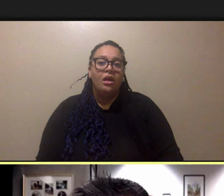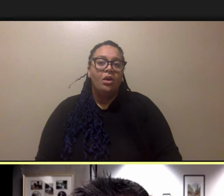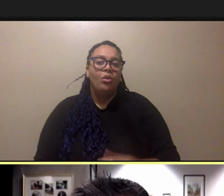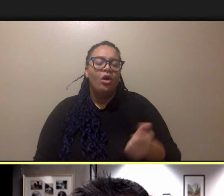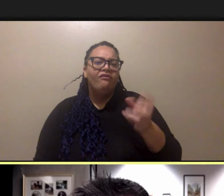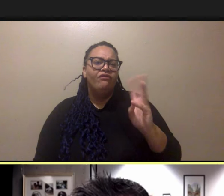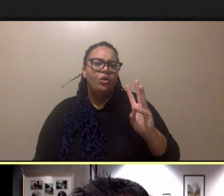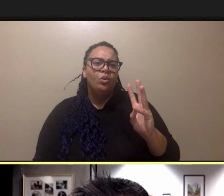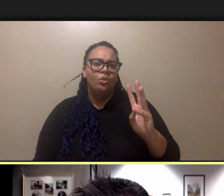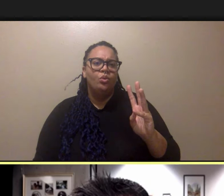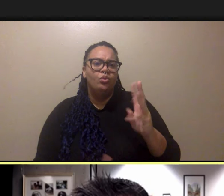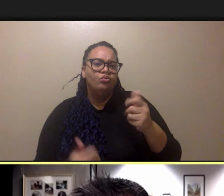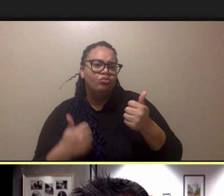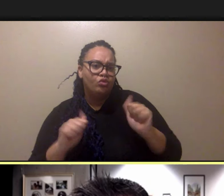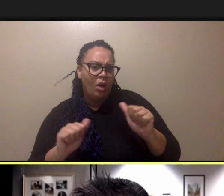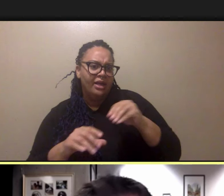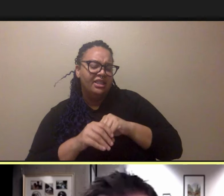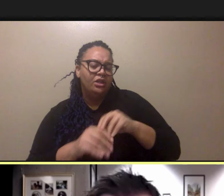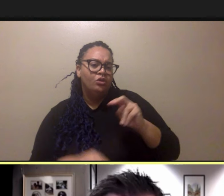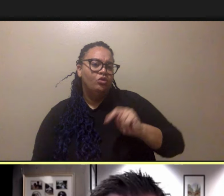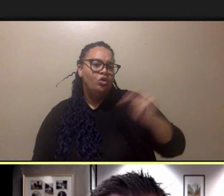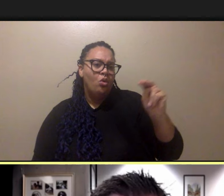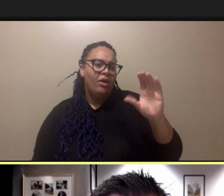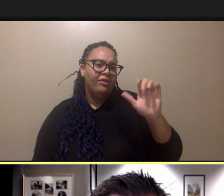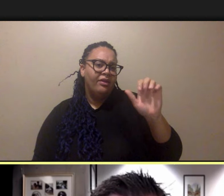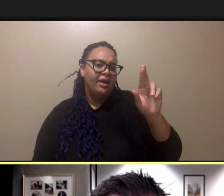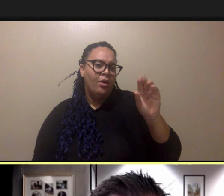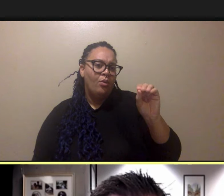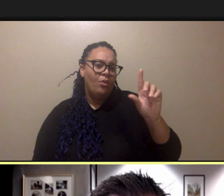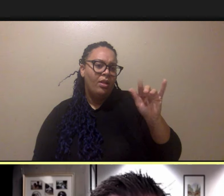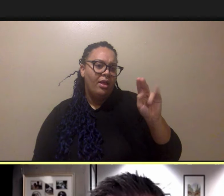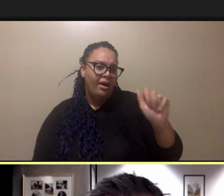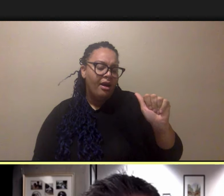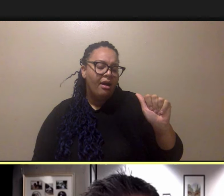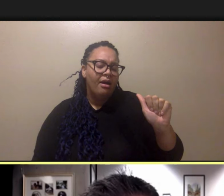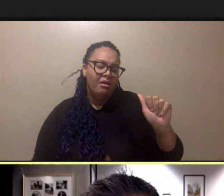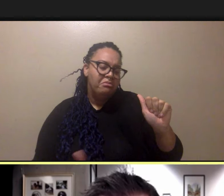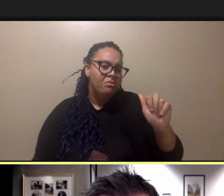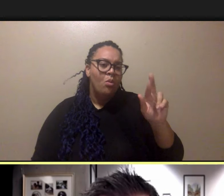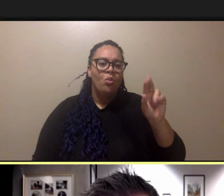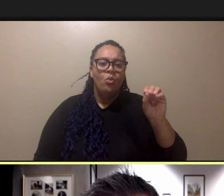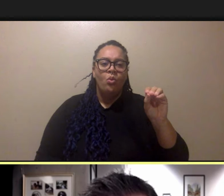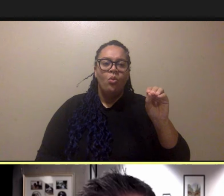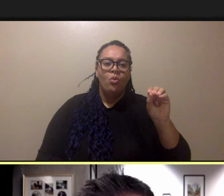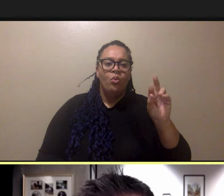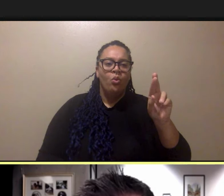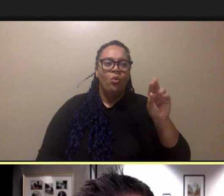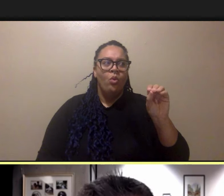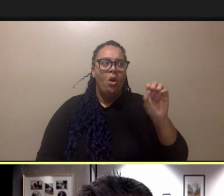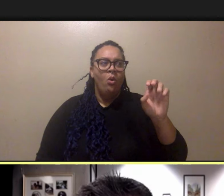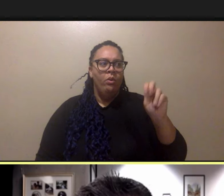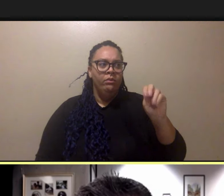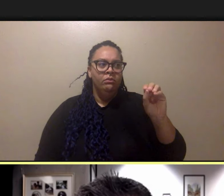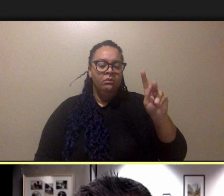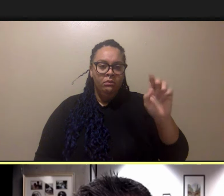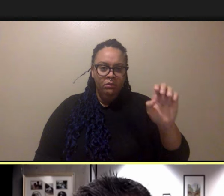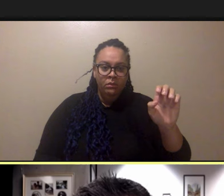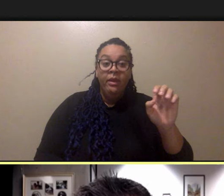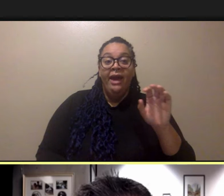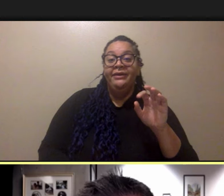of attempts in North Carolina, the Roanoke colonial ventures, which failed. Francis Drake was involved in